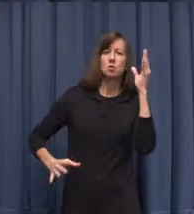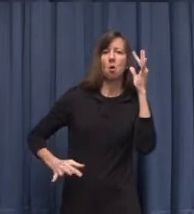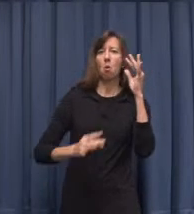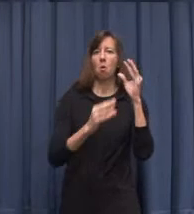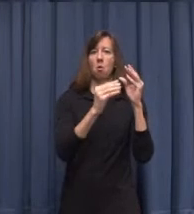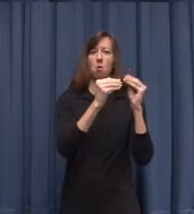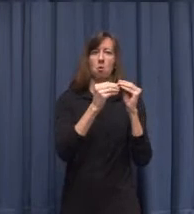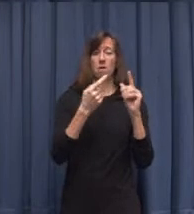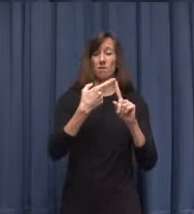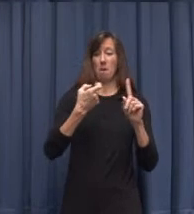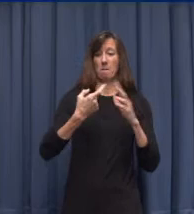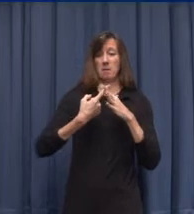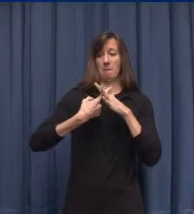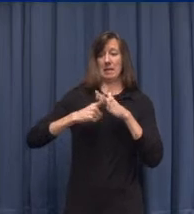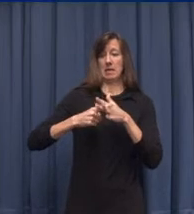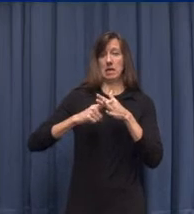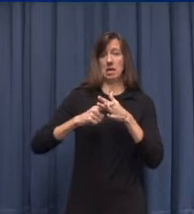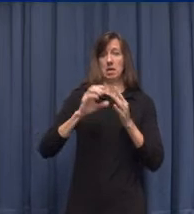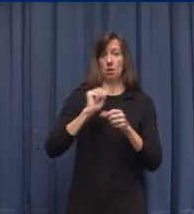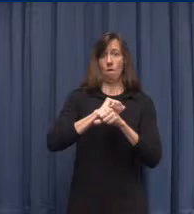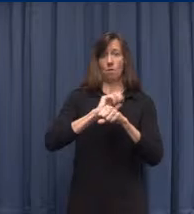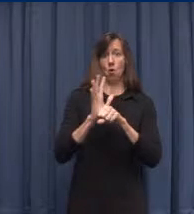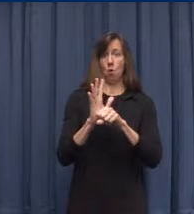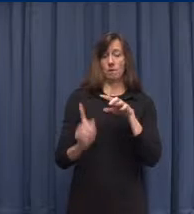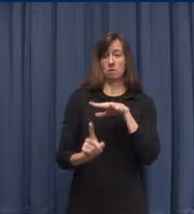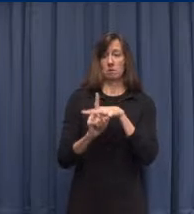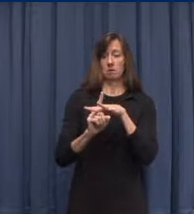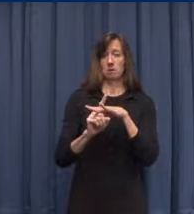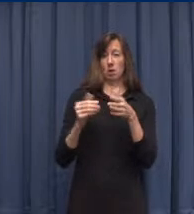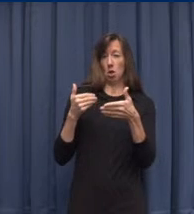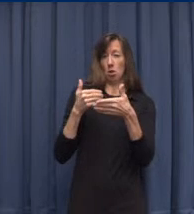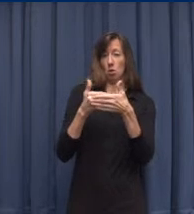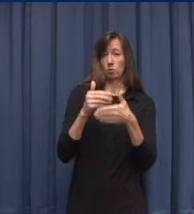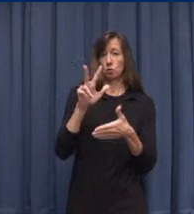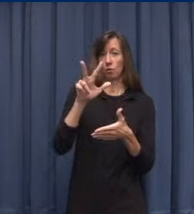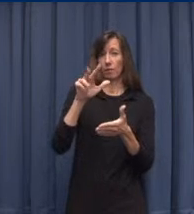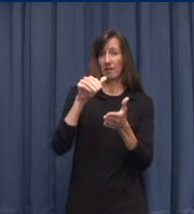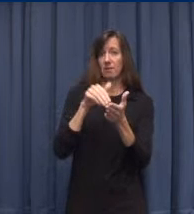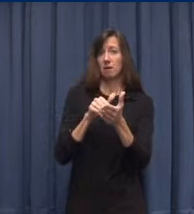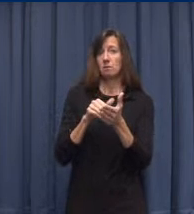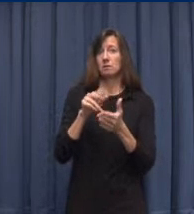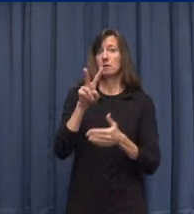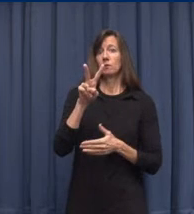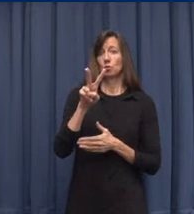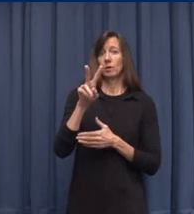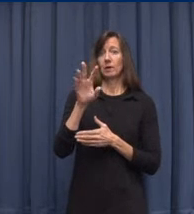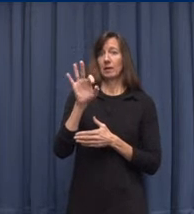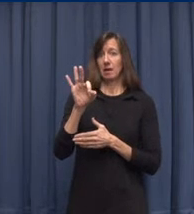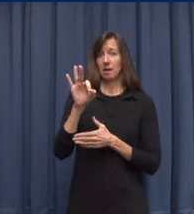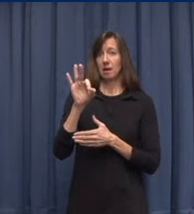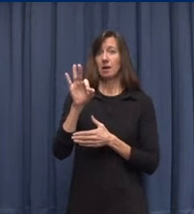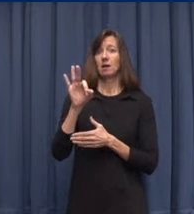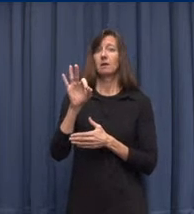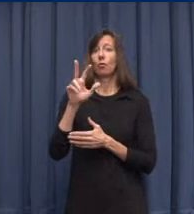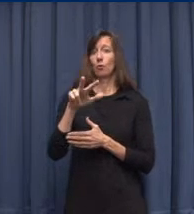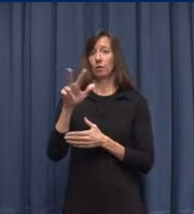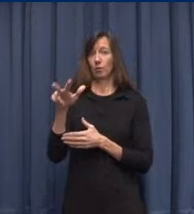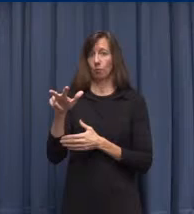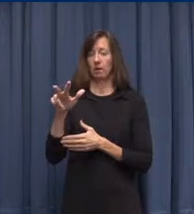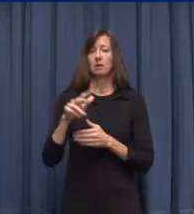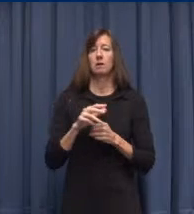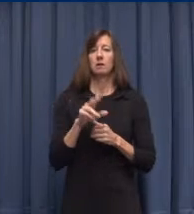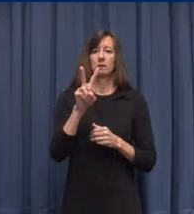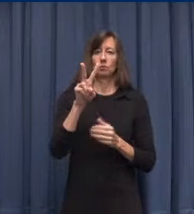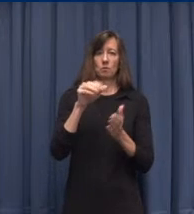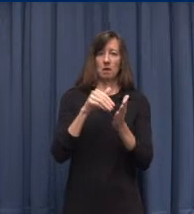cases since the beginning of COVID, we are approaching 3,000 cases. We're at 2,933. That's out of just